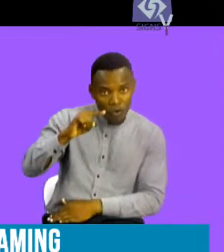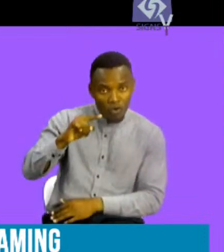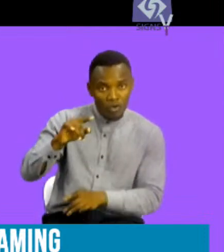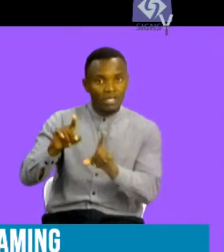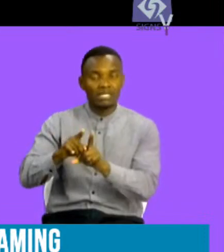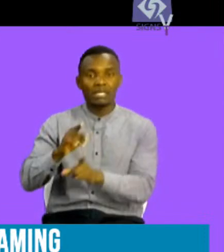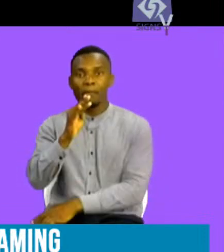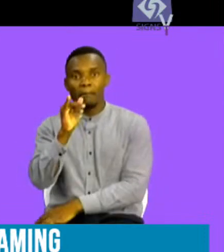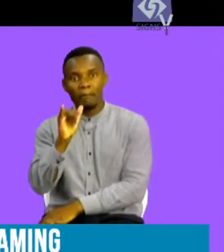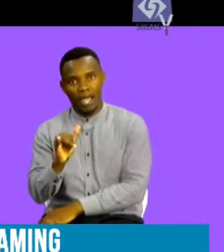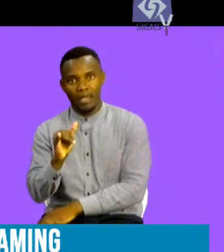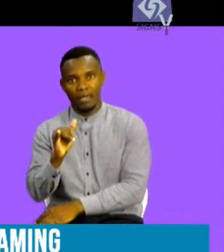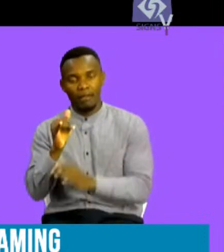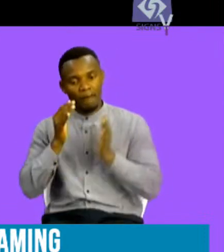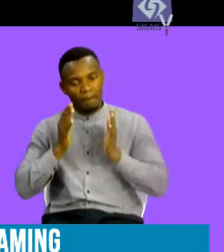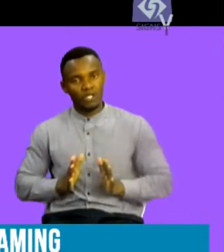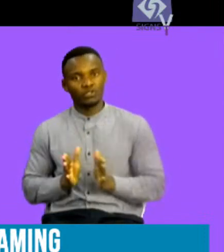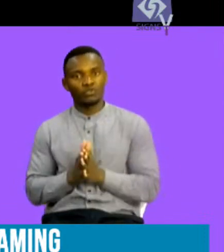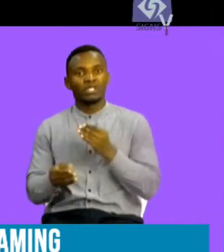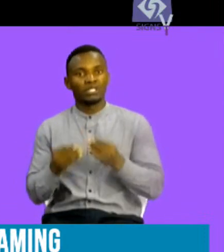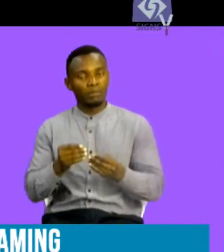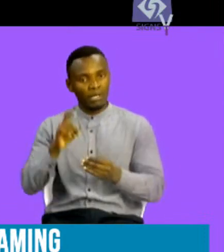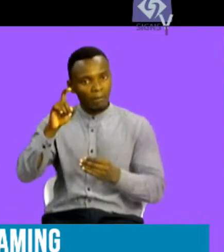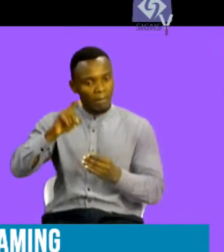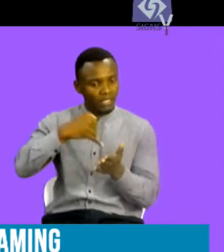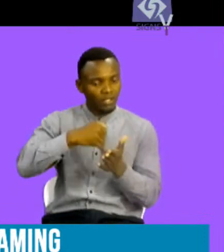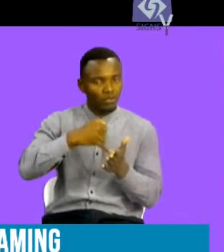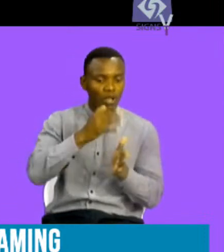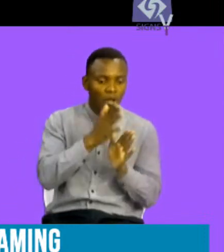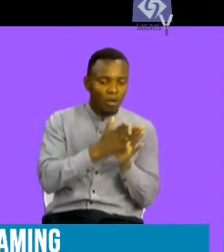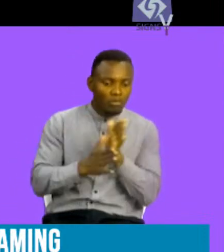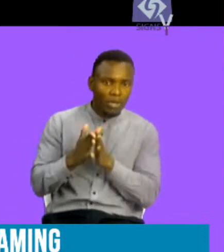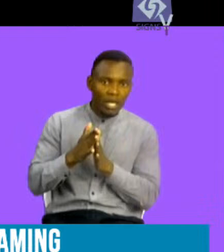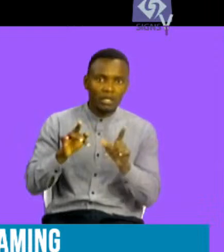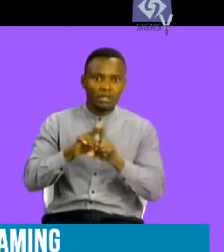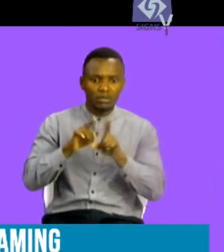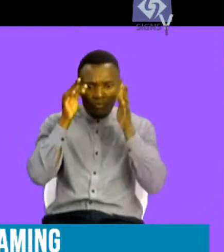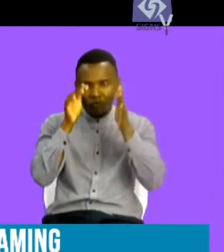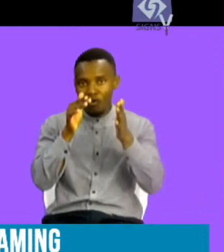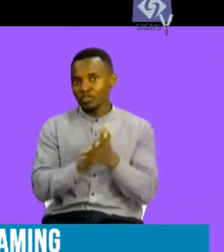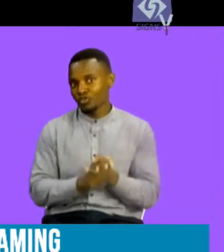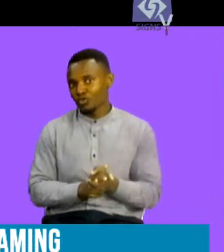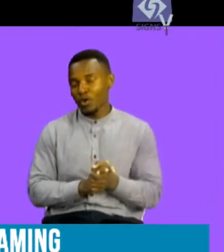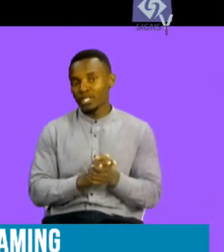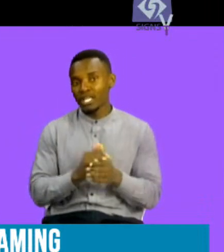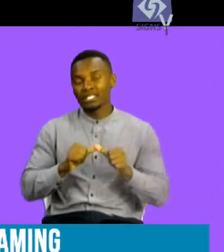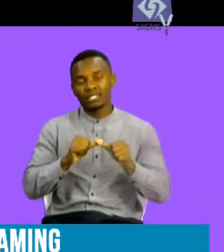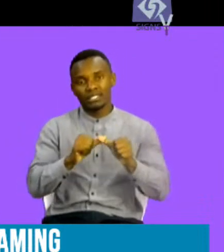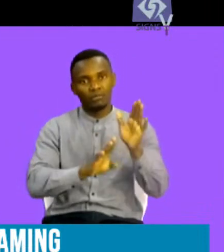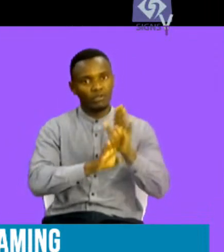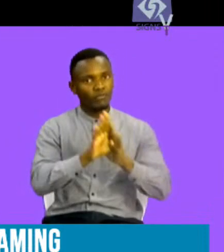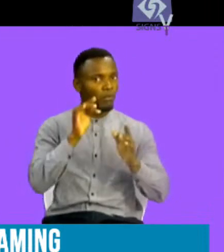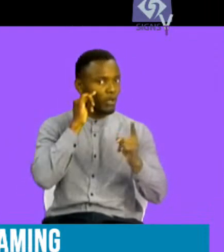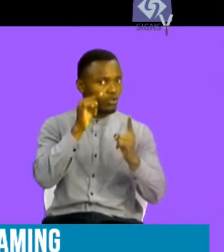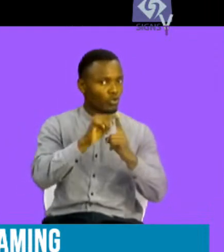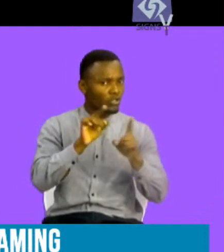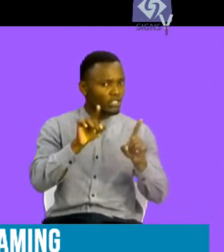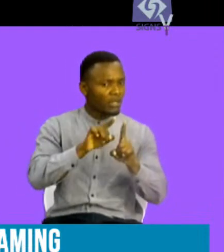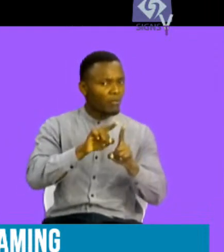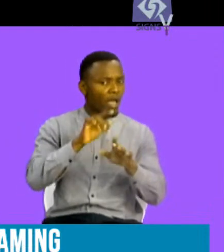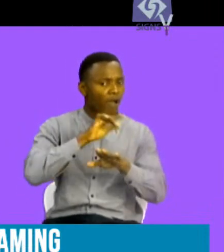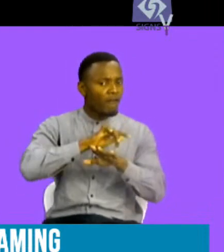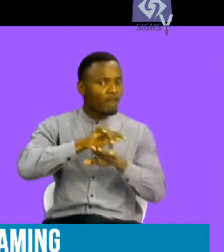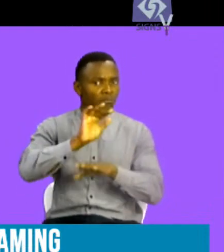be included both in our planning, looking at the SDG goals, where and how do they affect them, either